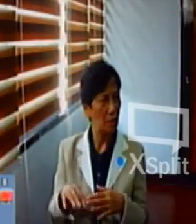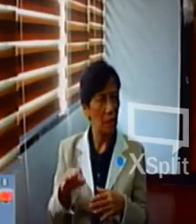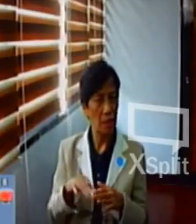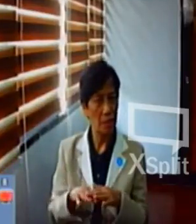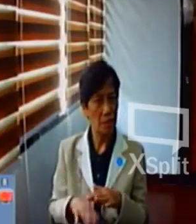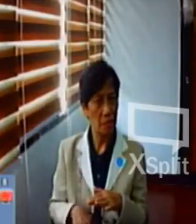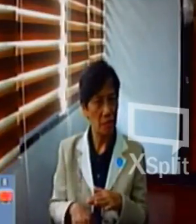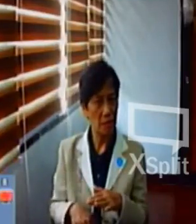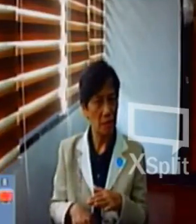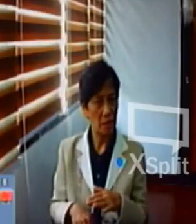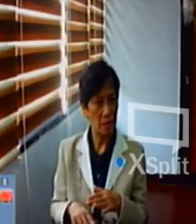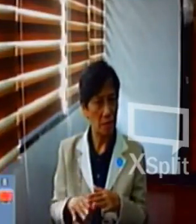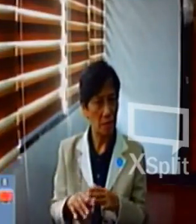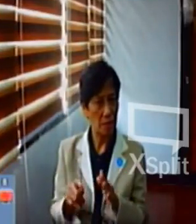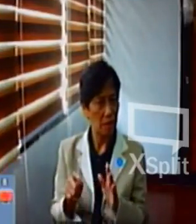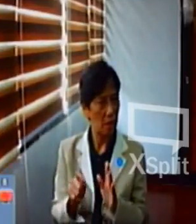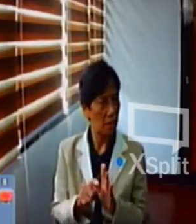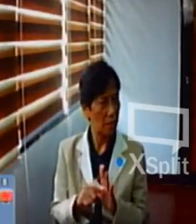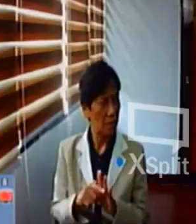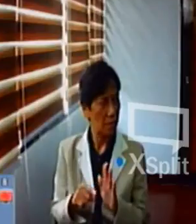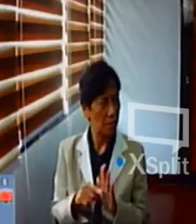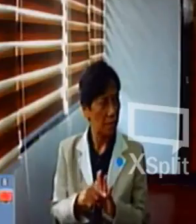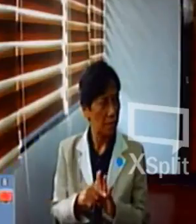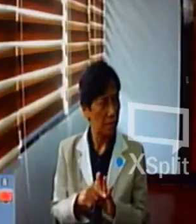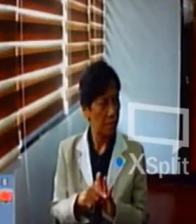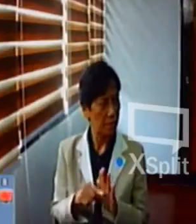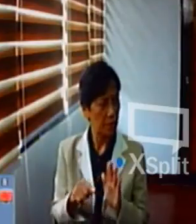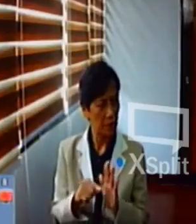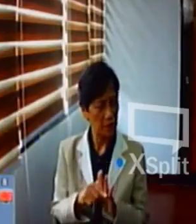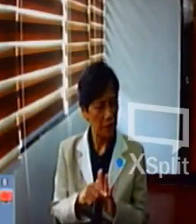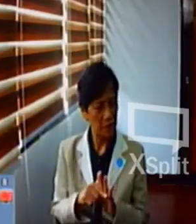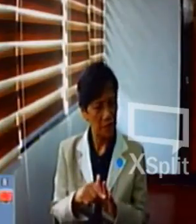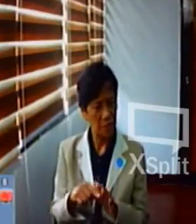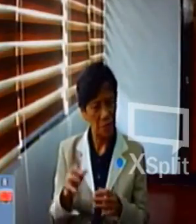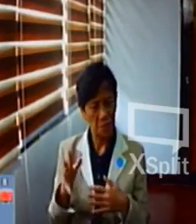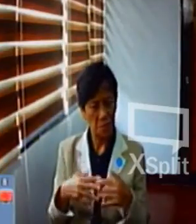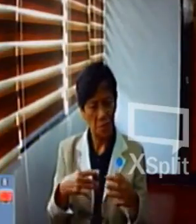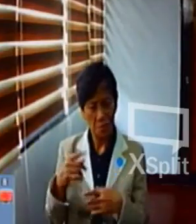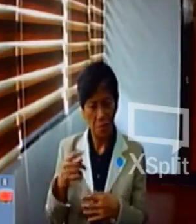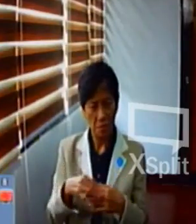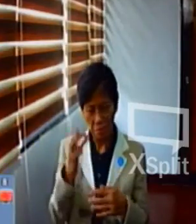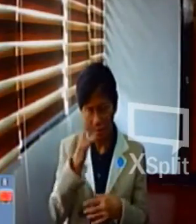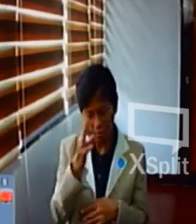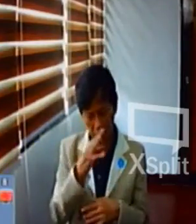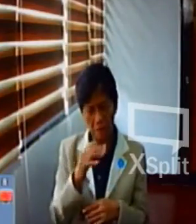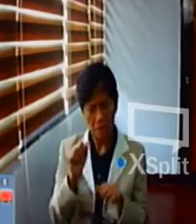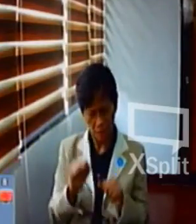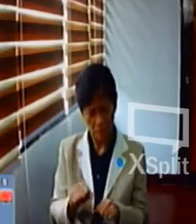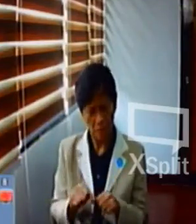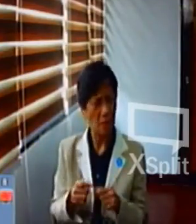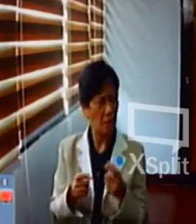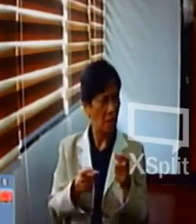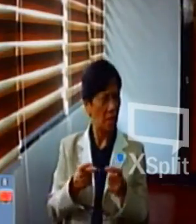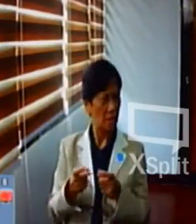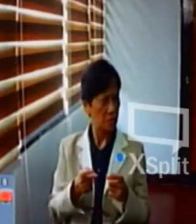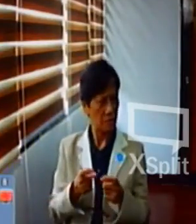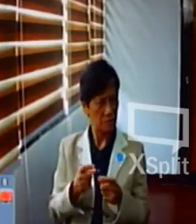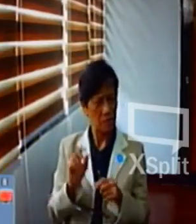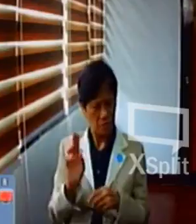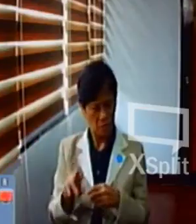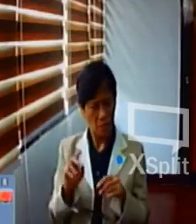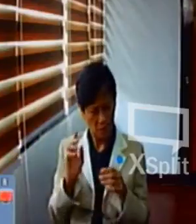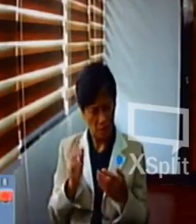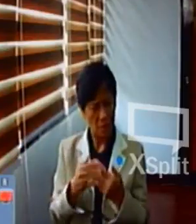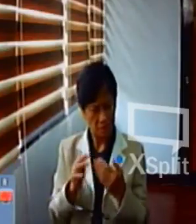how we cope up with this one. Although Filipinos are resilient, nabanggit na nga ng mga fishermen, actually they